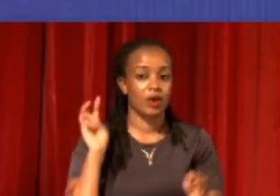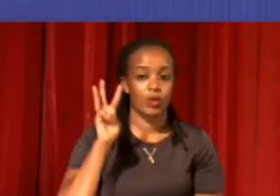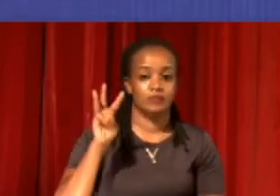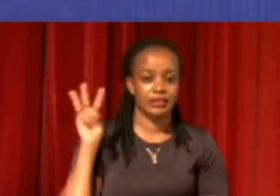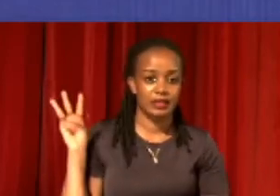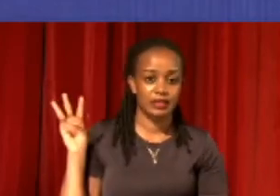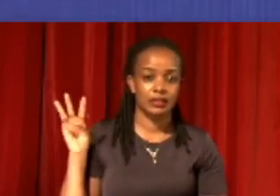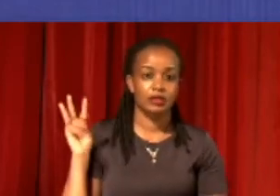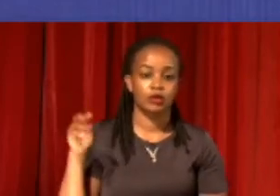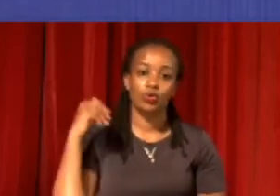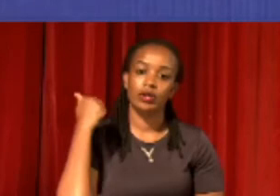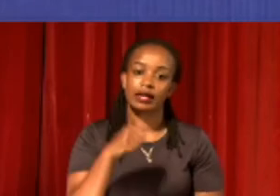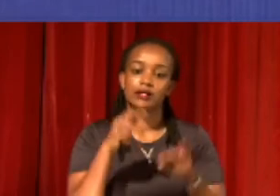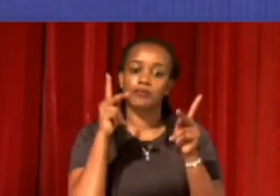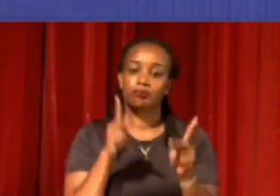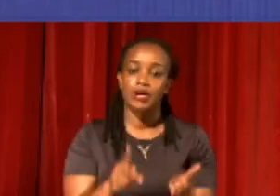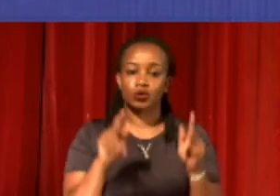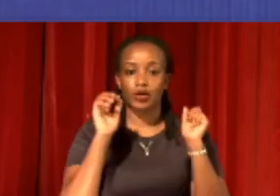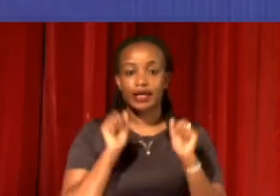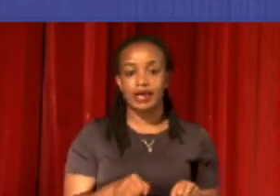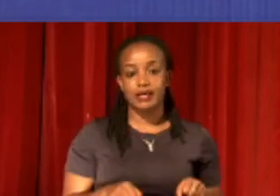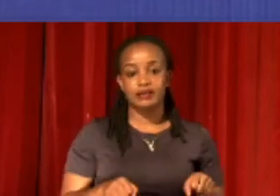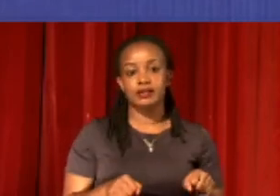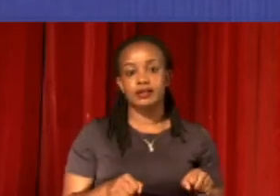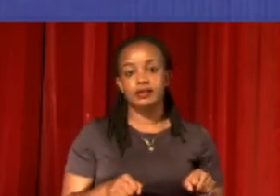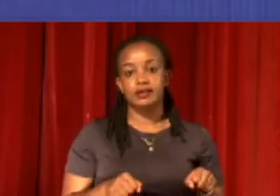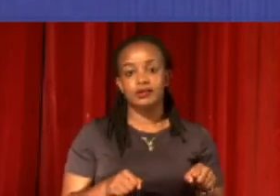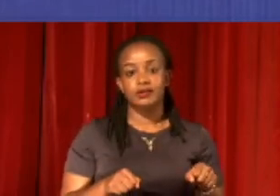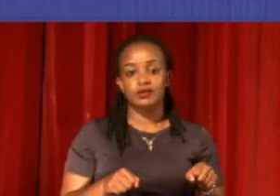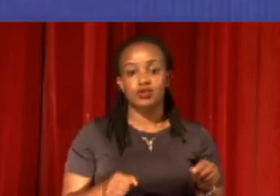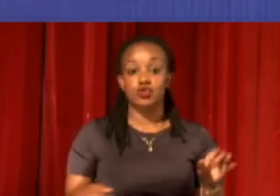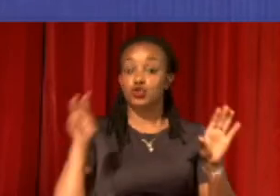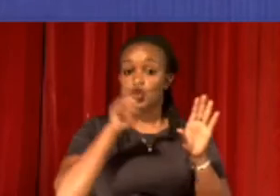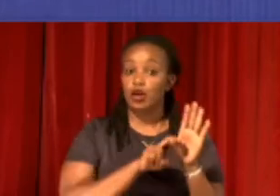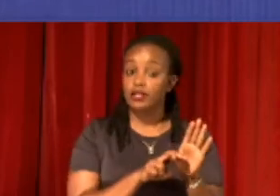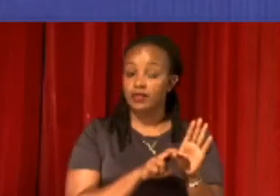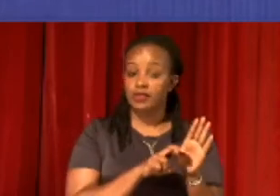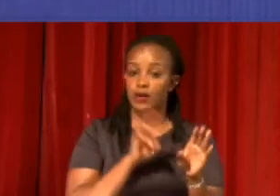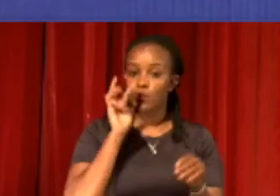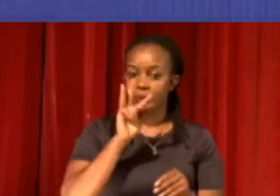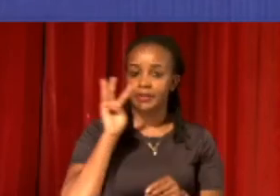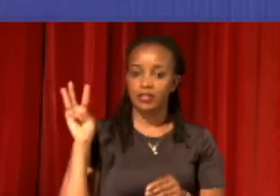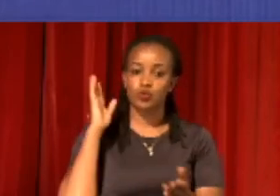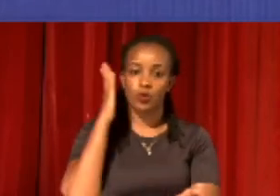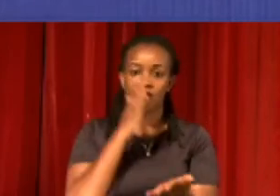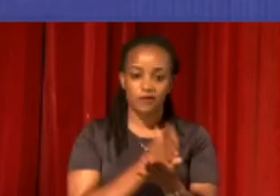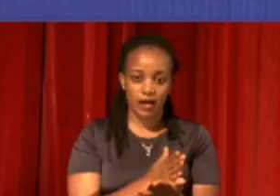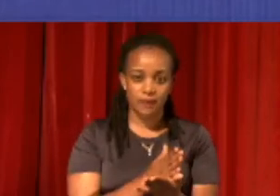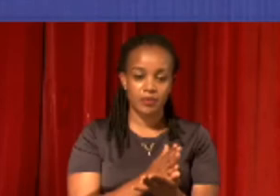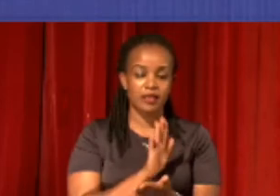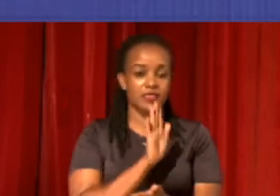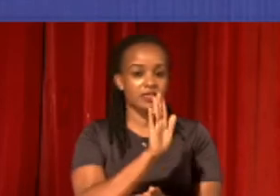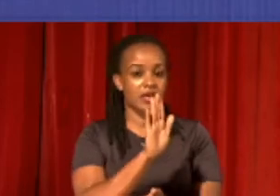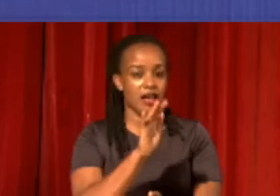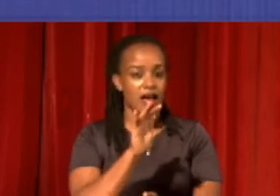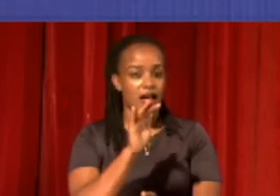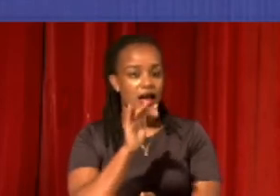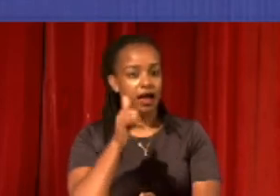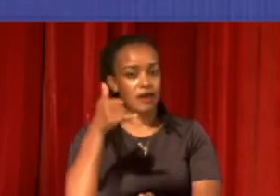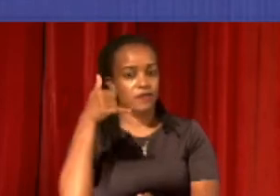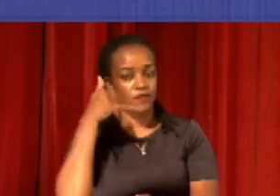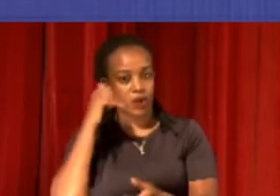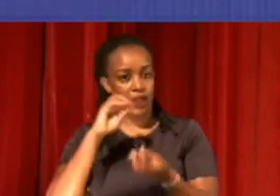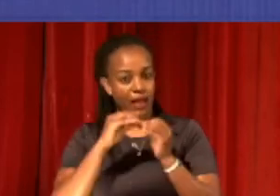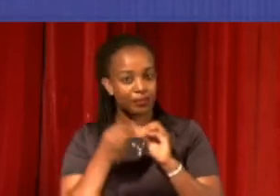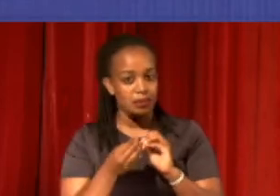that anyone can be able to log in, mm-hmm. and to confirm their details for those who are in our portal. Mm.